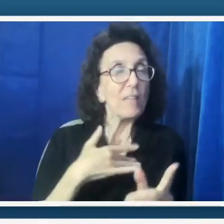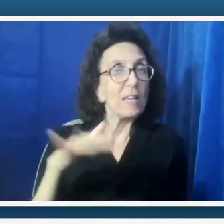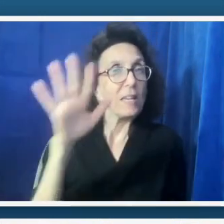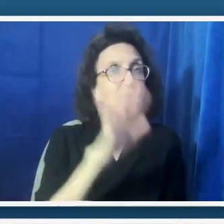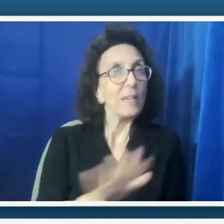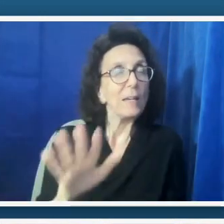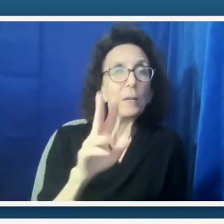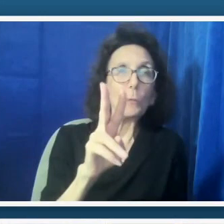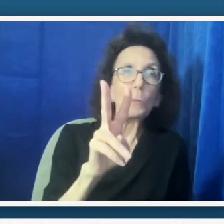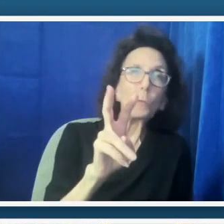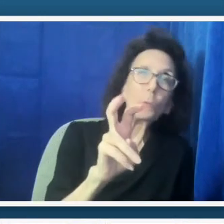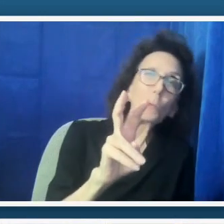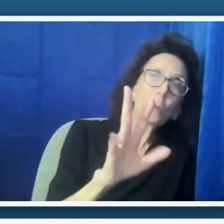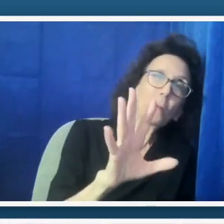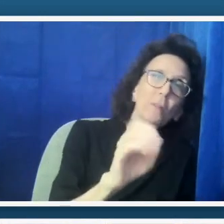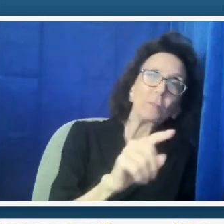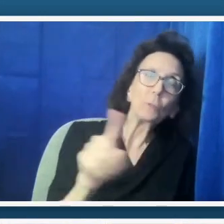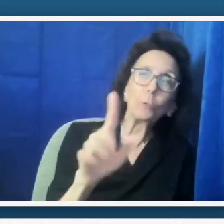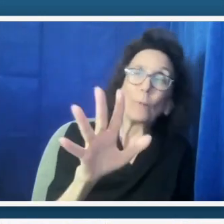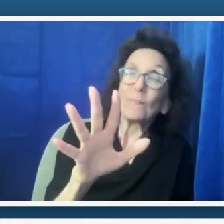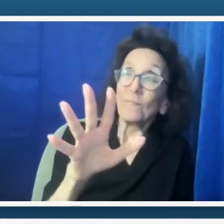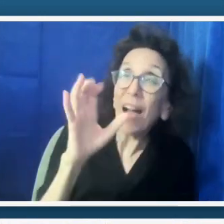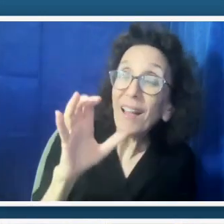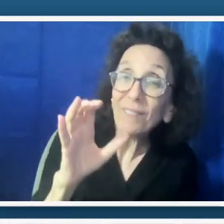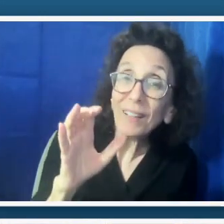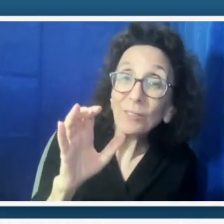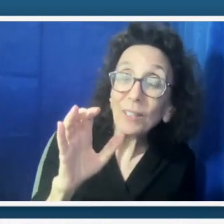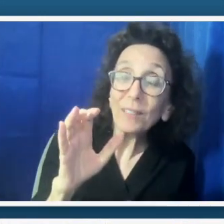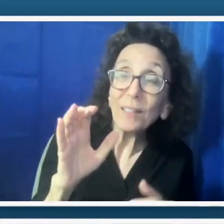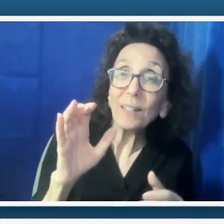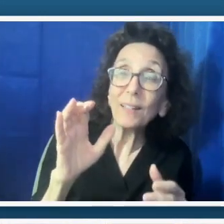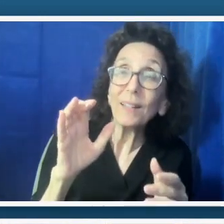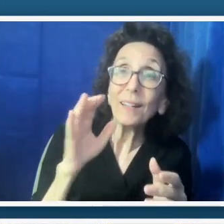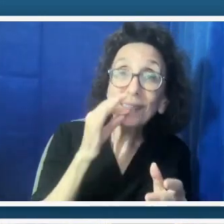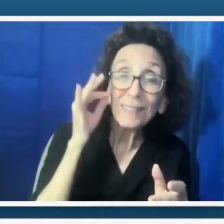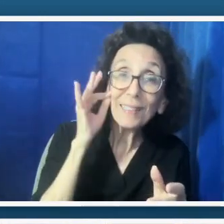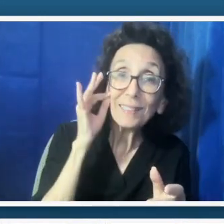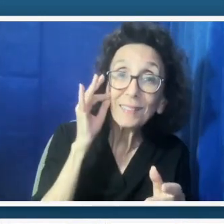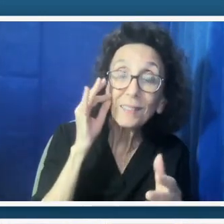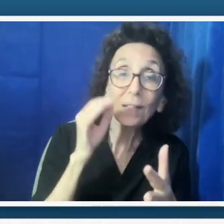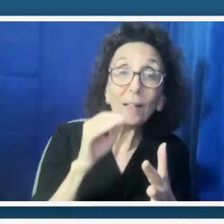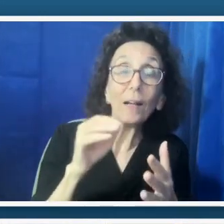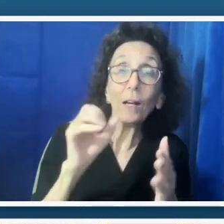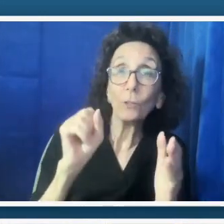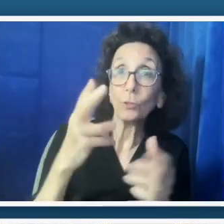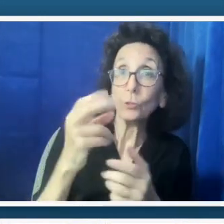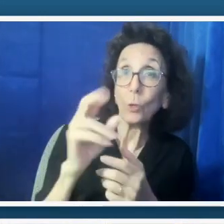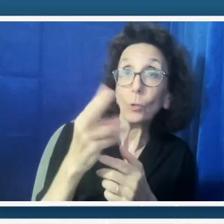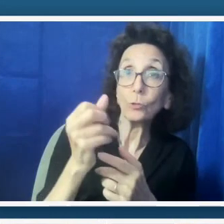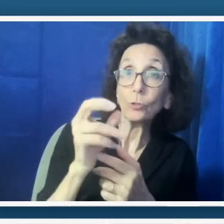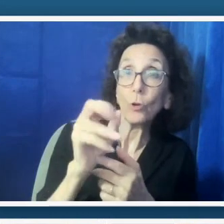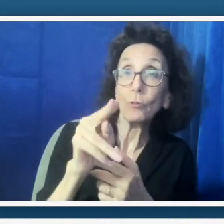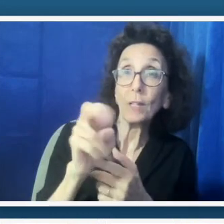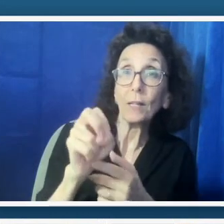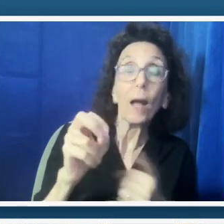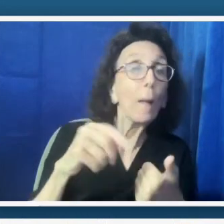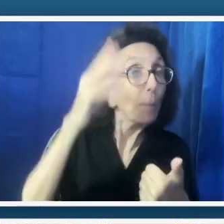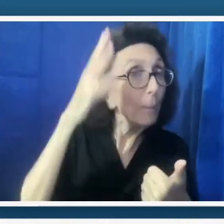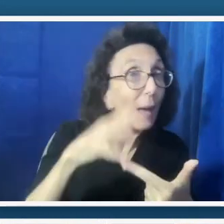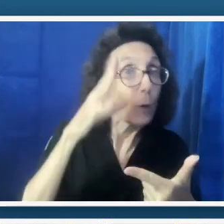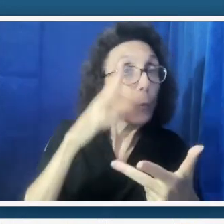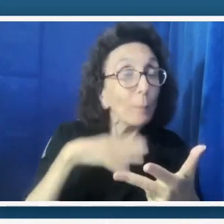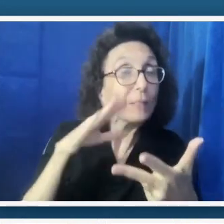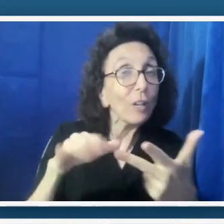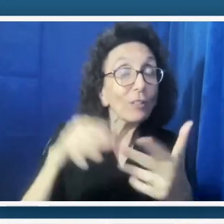between 250 and 500 men, women, and children of the Shoshone Nation were killed in this